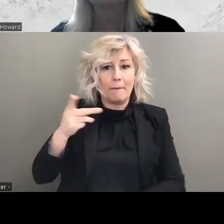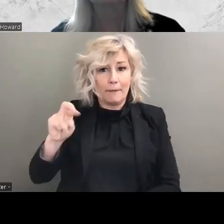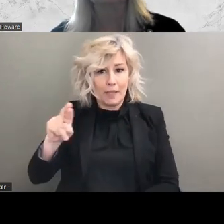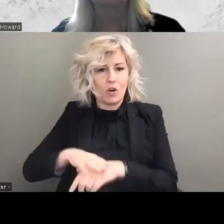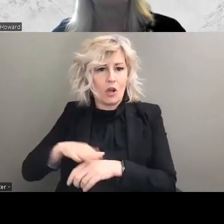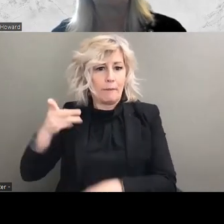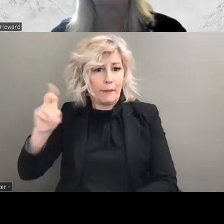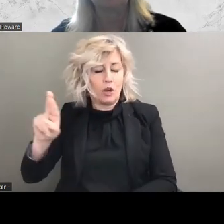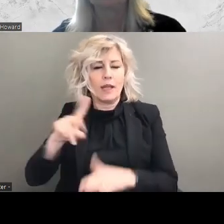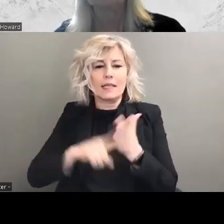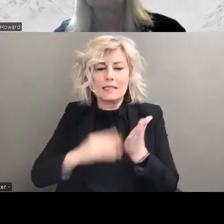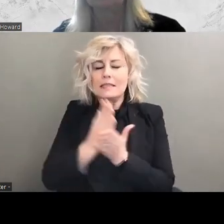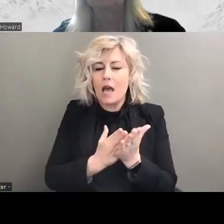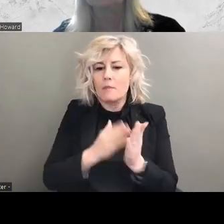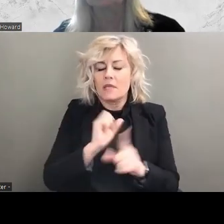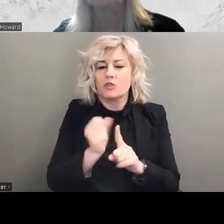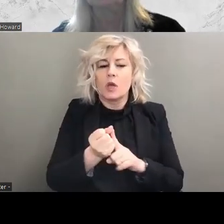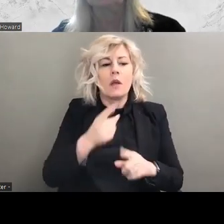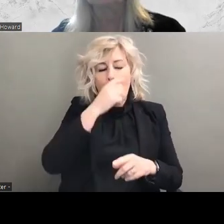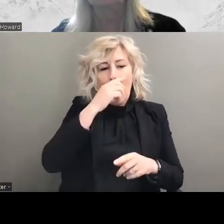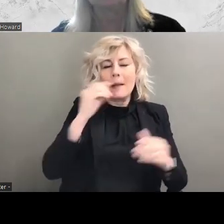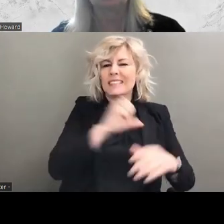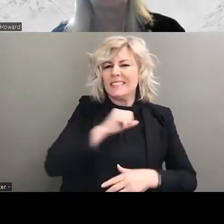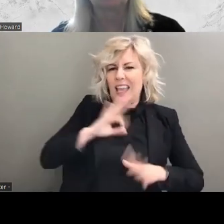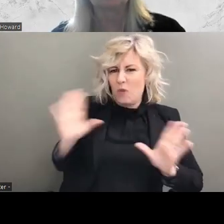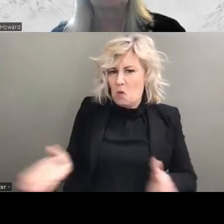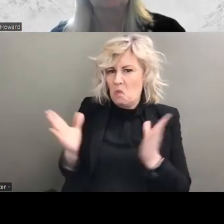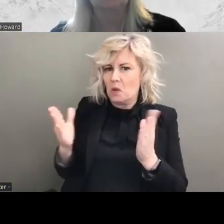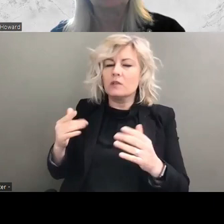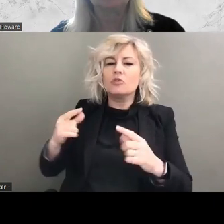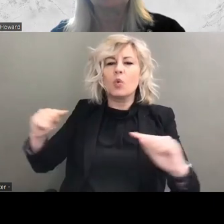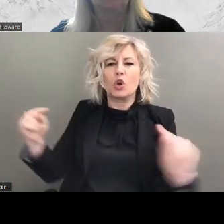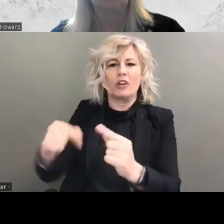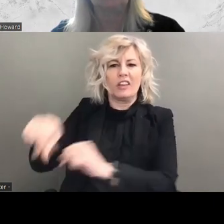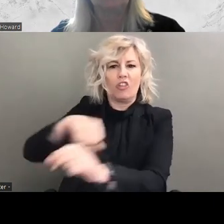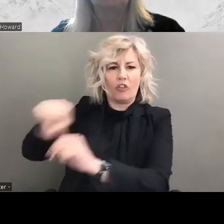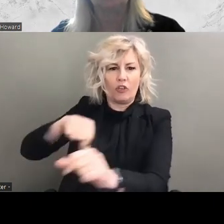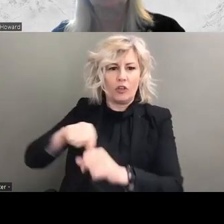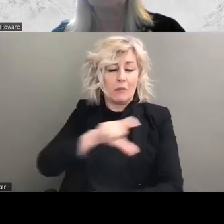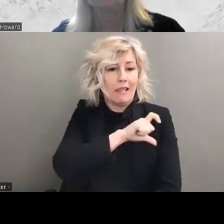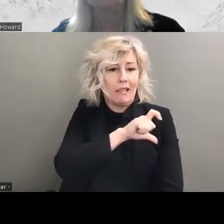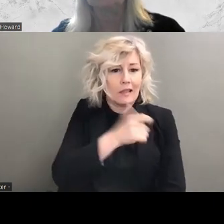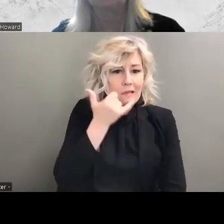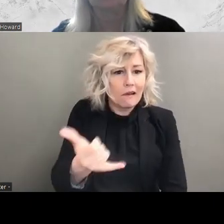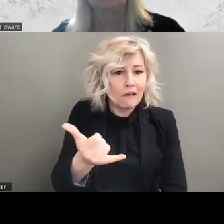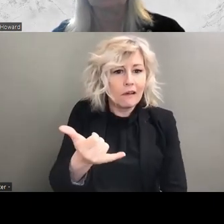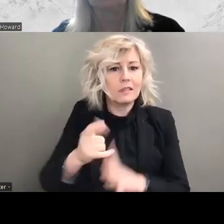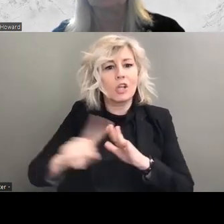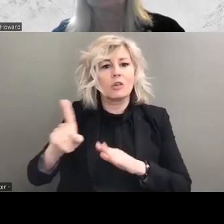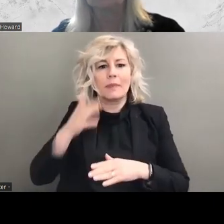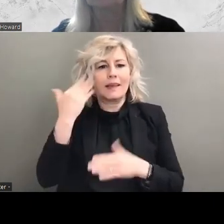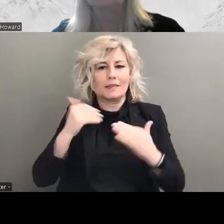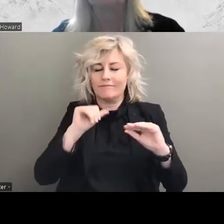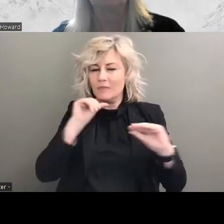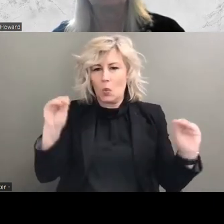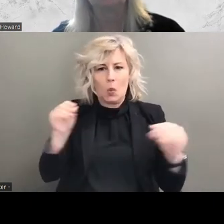some cases, staff would be egging youth on to assault each other. Police calls and elopement due to lack of